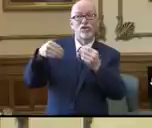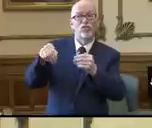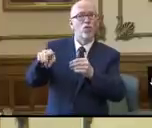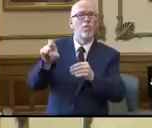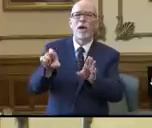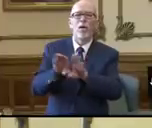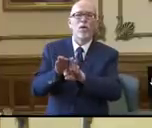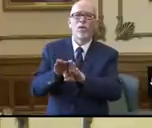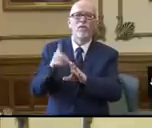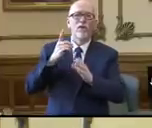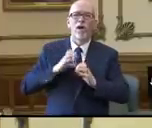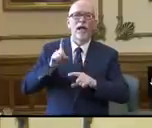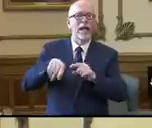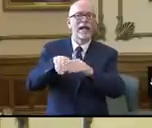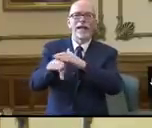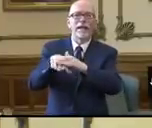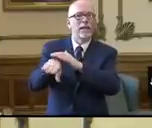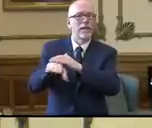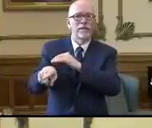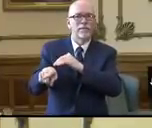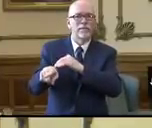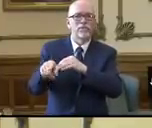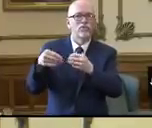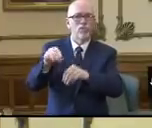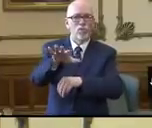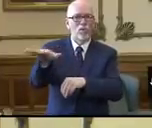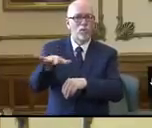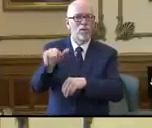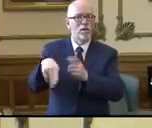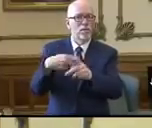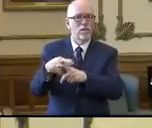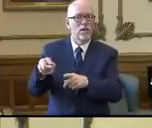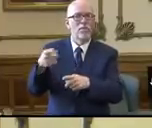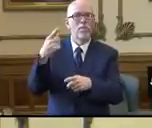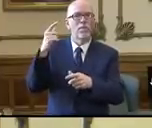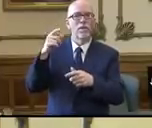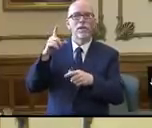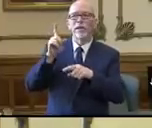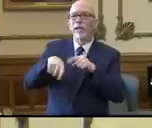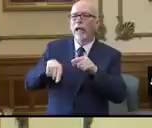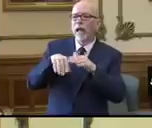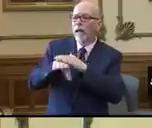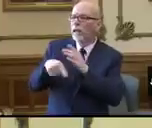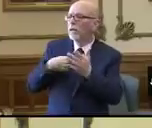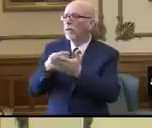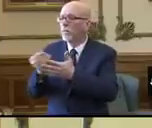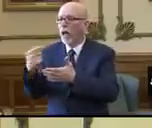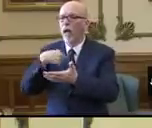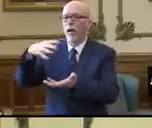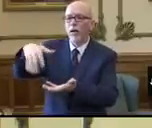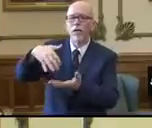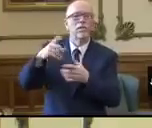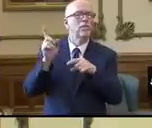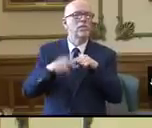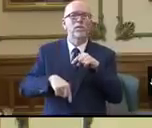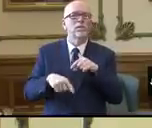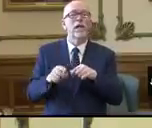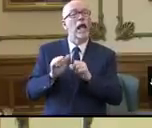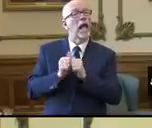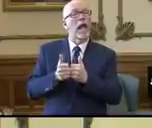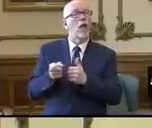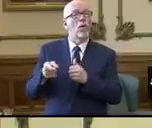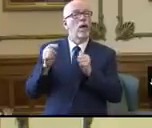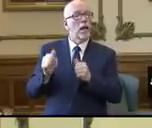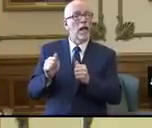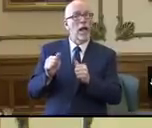to be closed to customers. Customers cannot come into the stores to transact business. The way they would have an